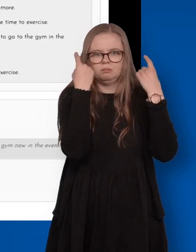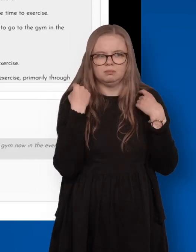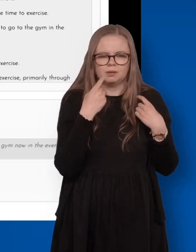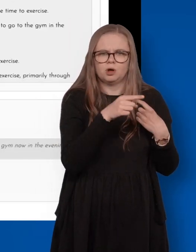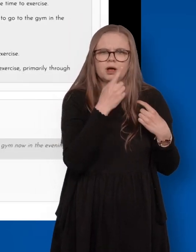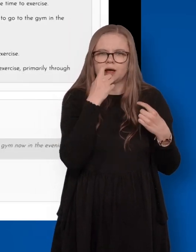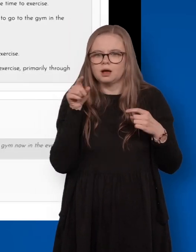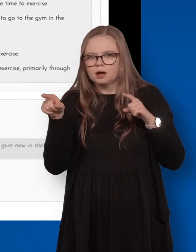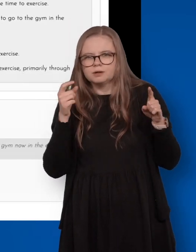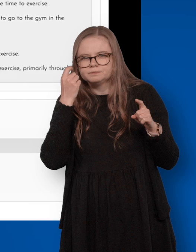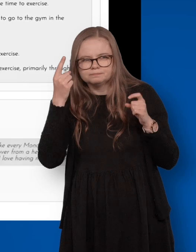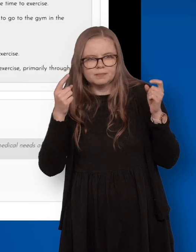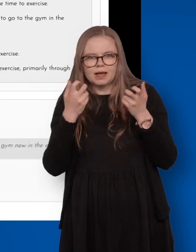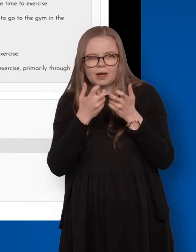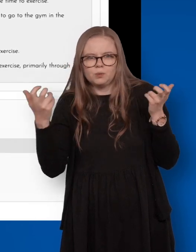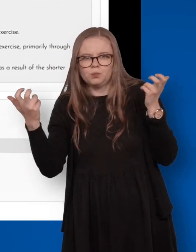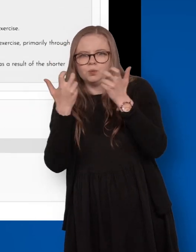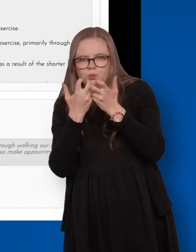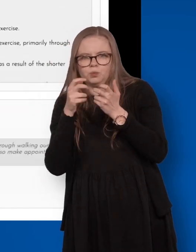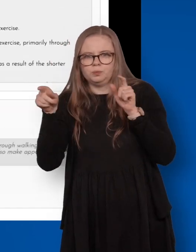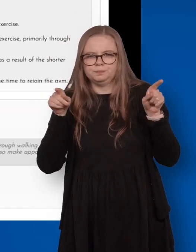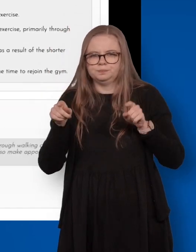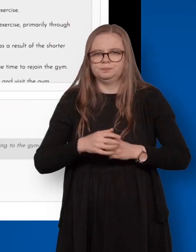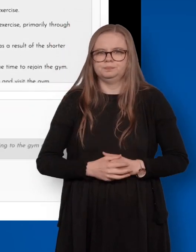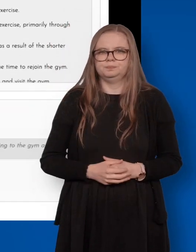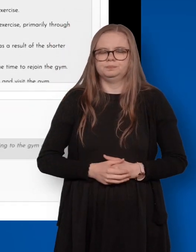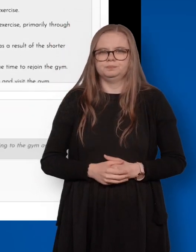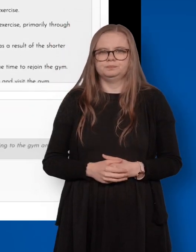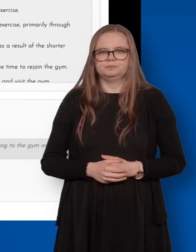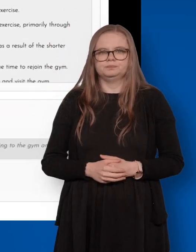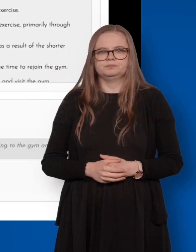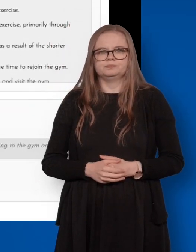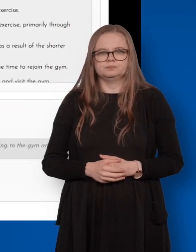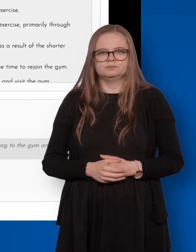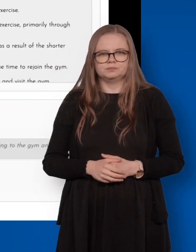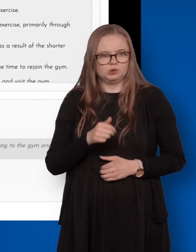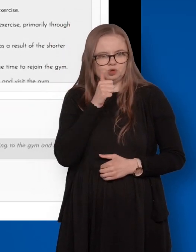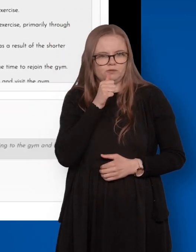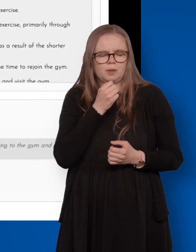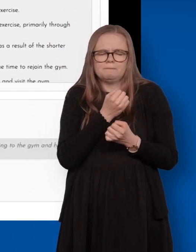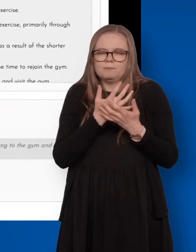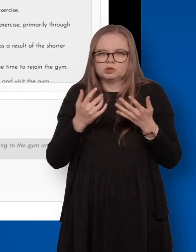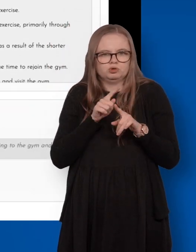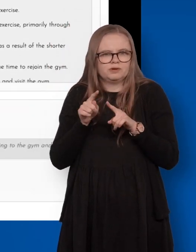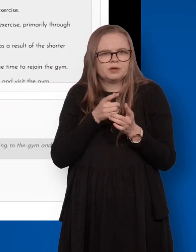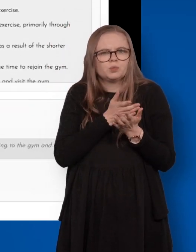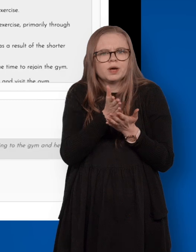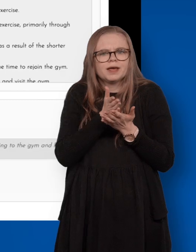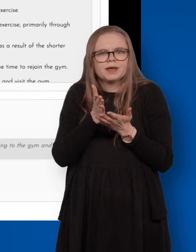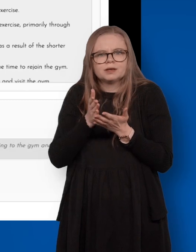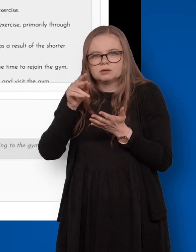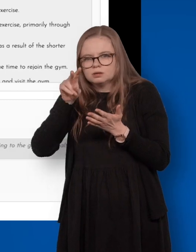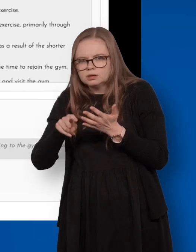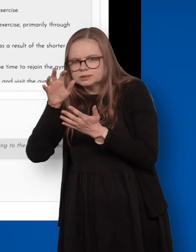quite abstract at first, so it is quite useful being able to actually have multiple ways of understanding